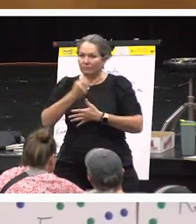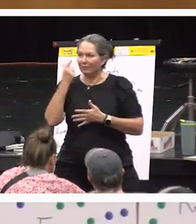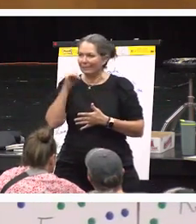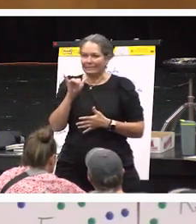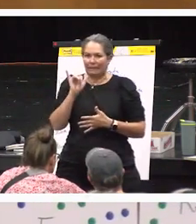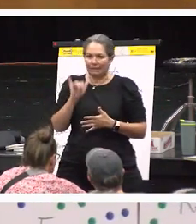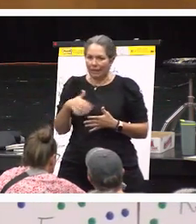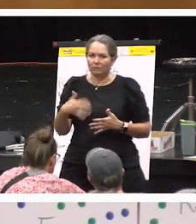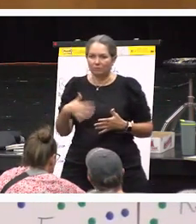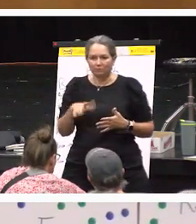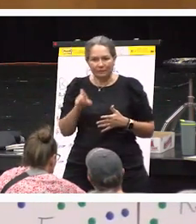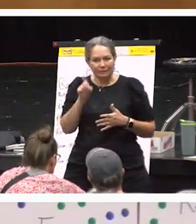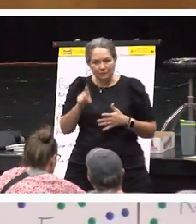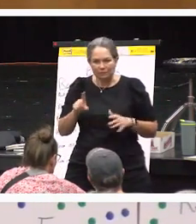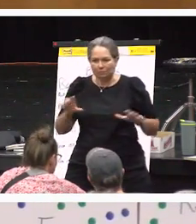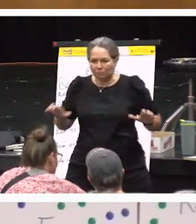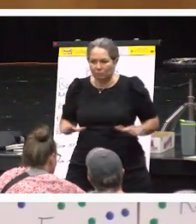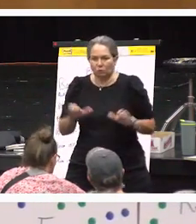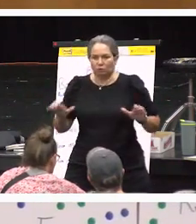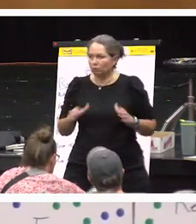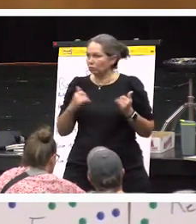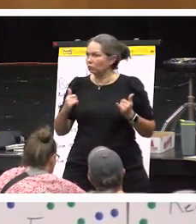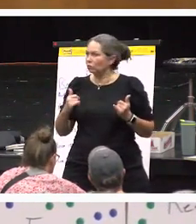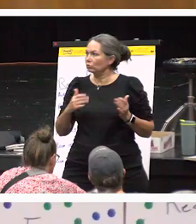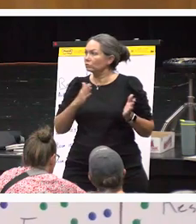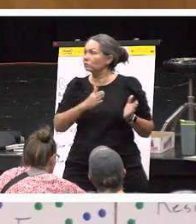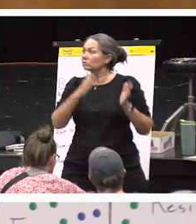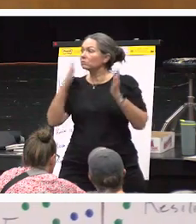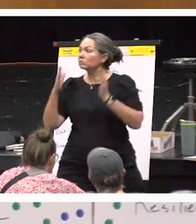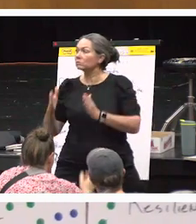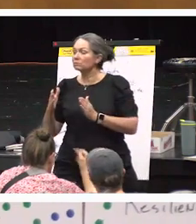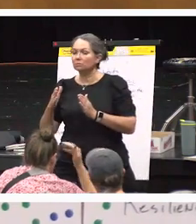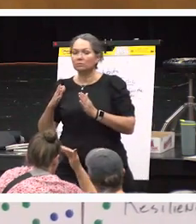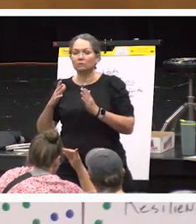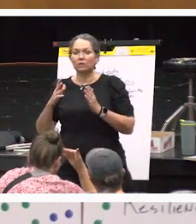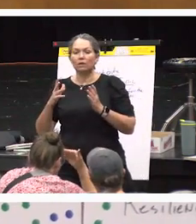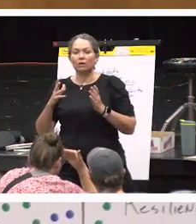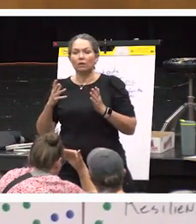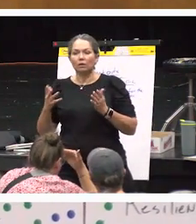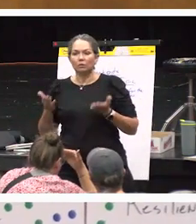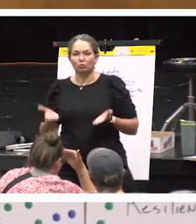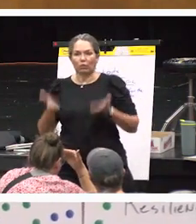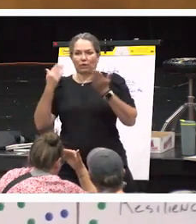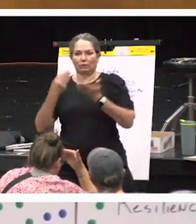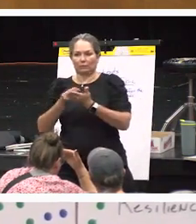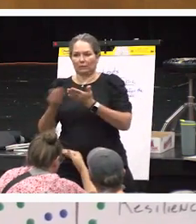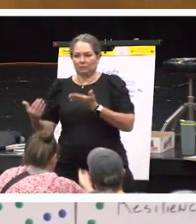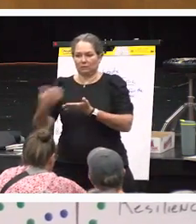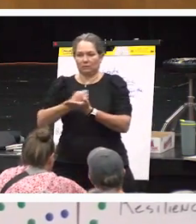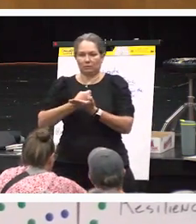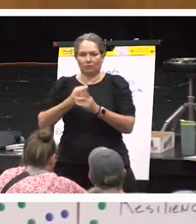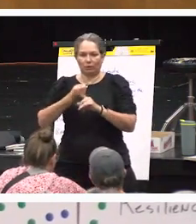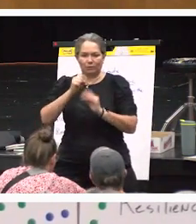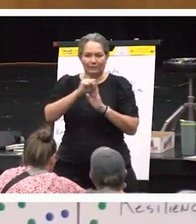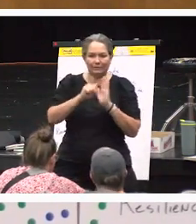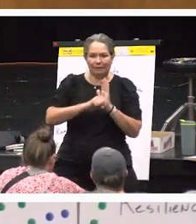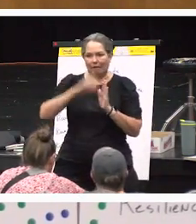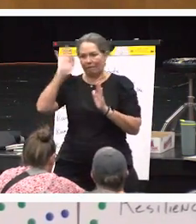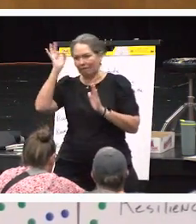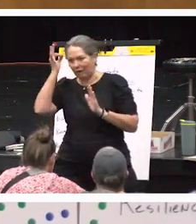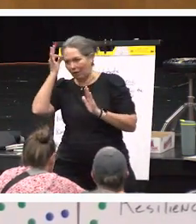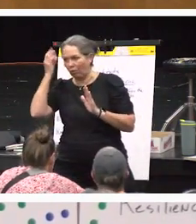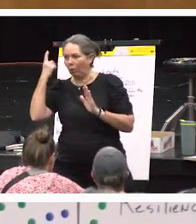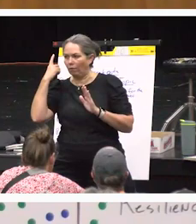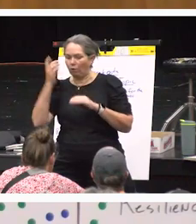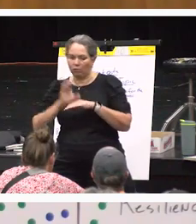and objective practical need. Raise state, federal, and philanthropic funds for recovery and resilience. And